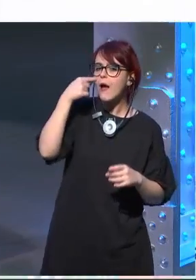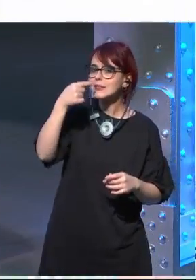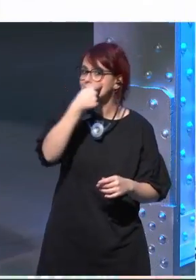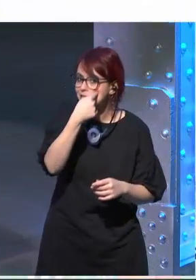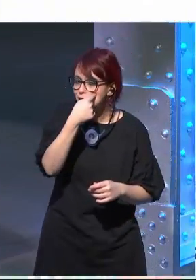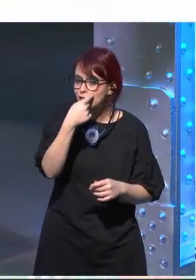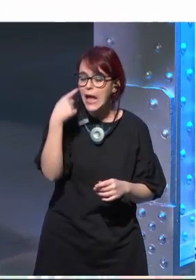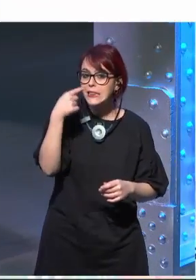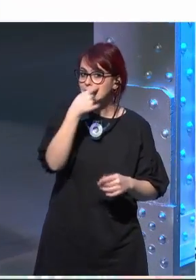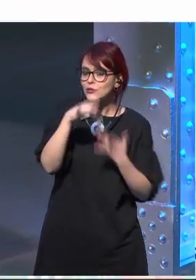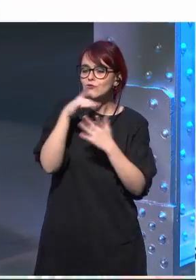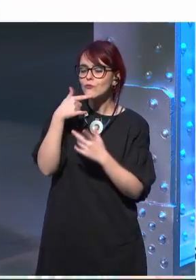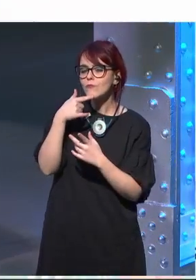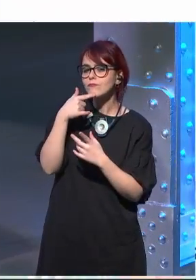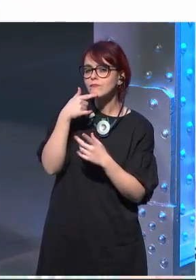Because of this.